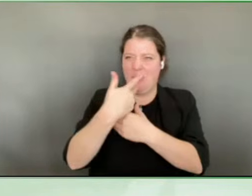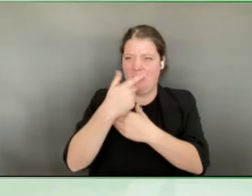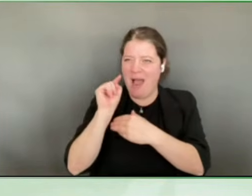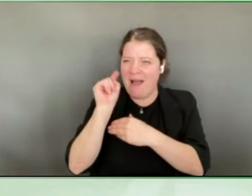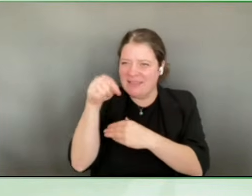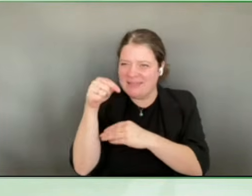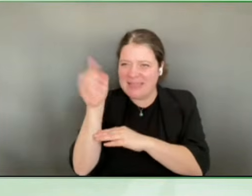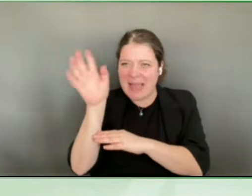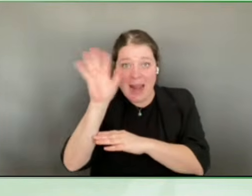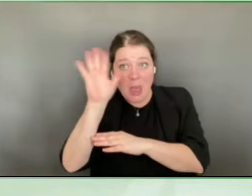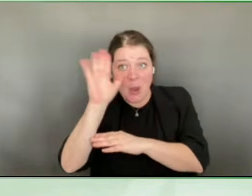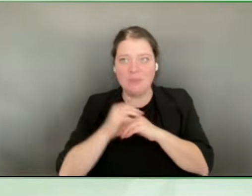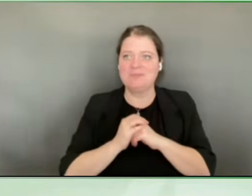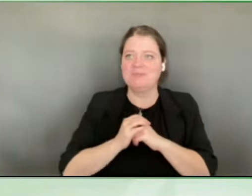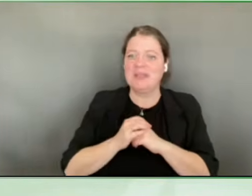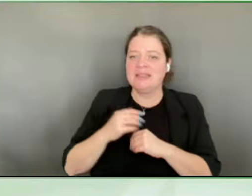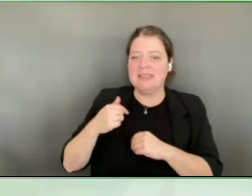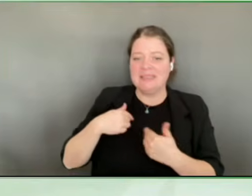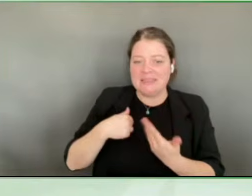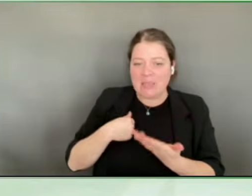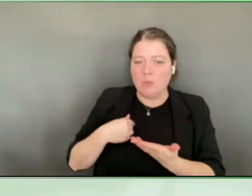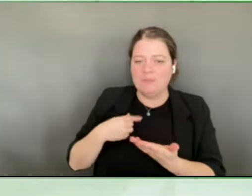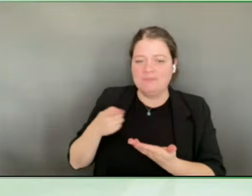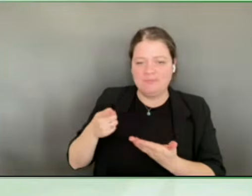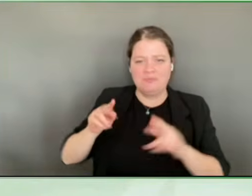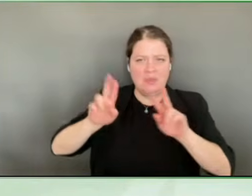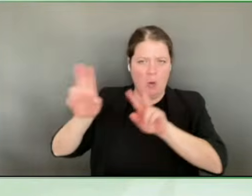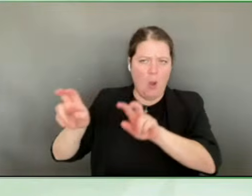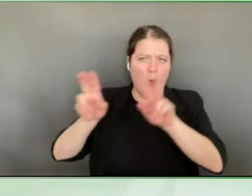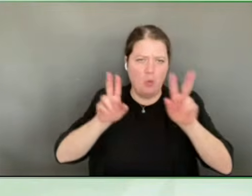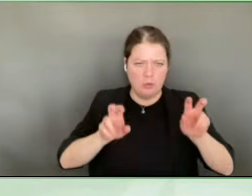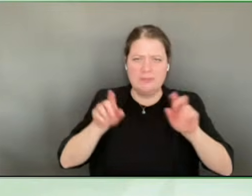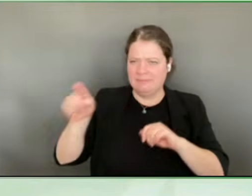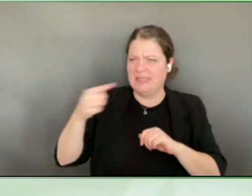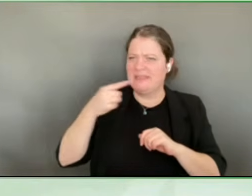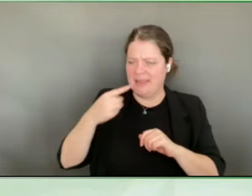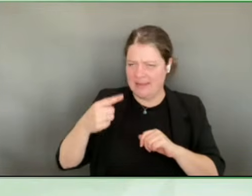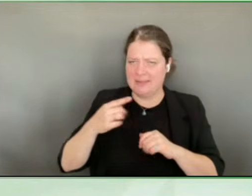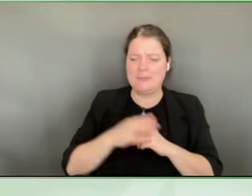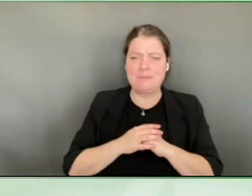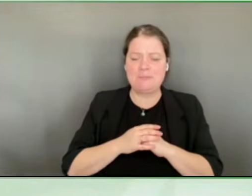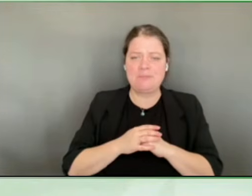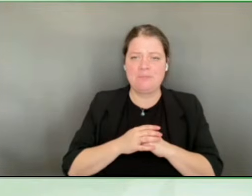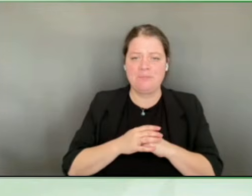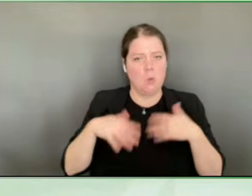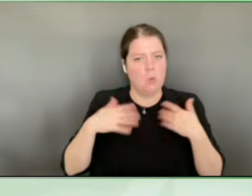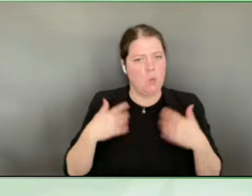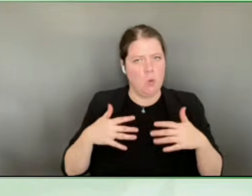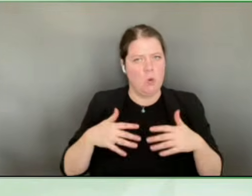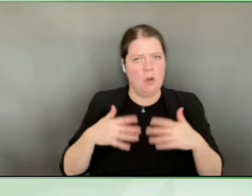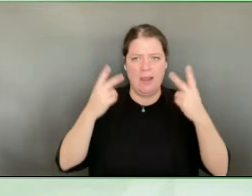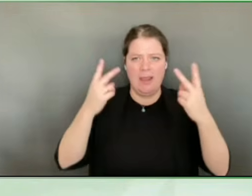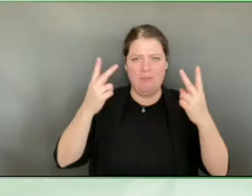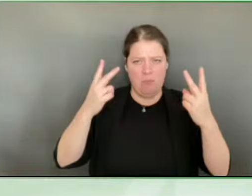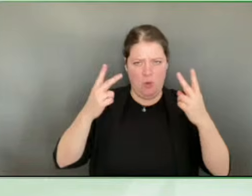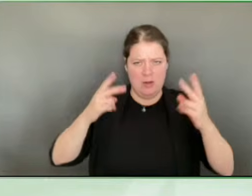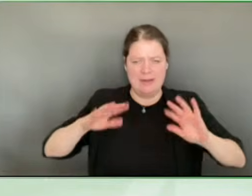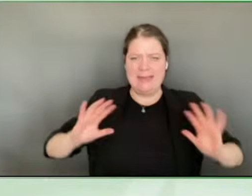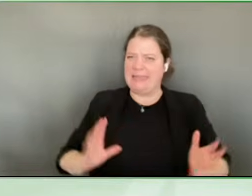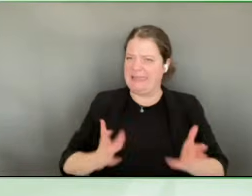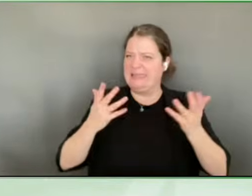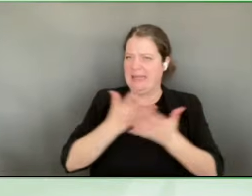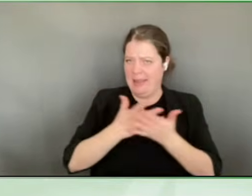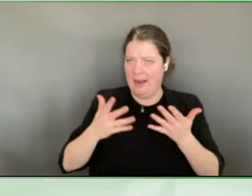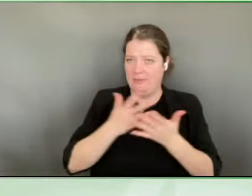So I'll quote from Heather. Mm-hmm. And Heather said, it's important, easy language, it's important so people